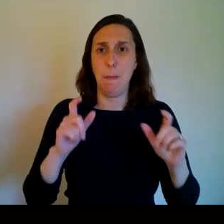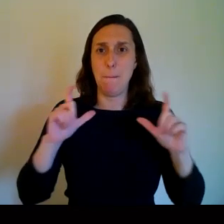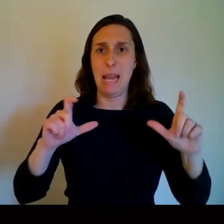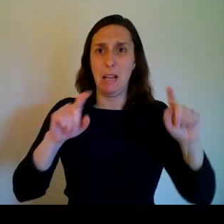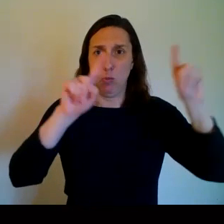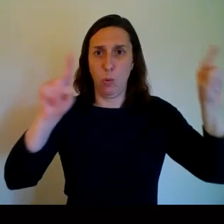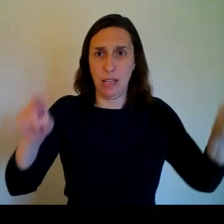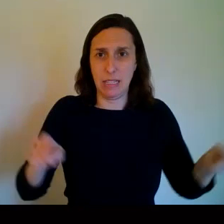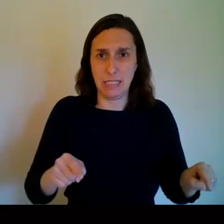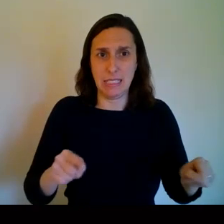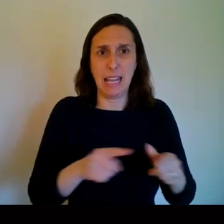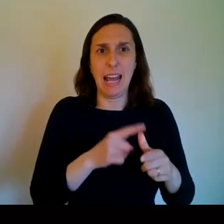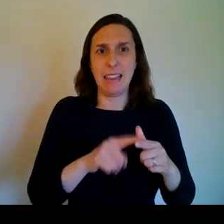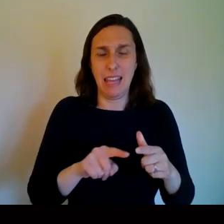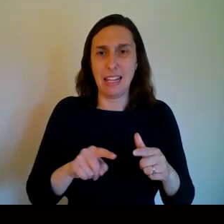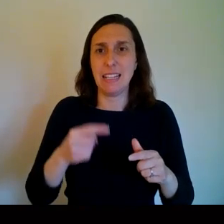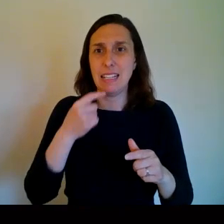and then state the domain.